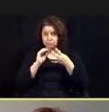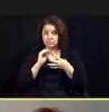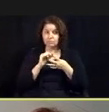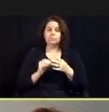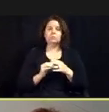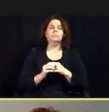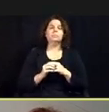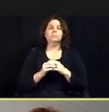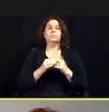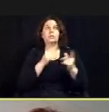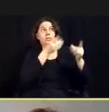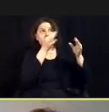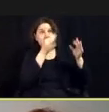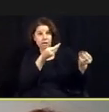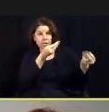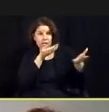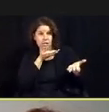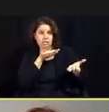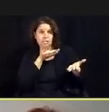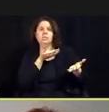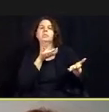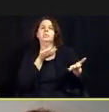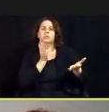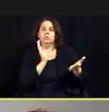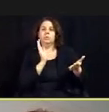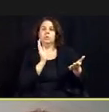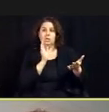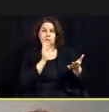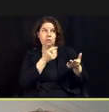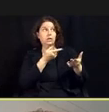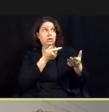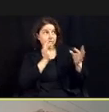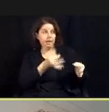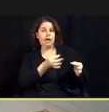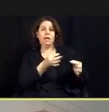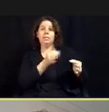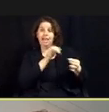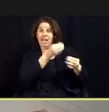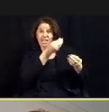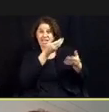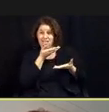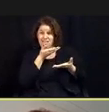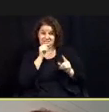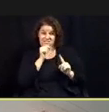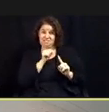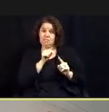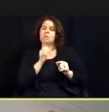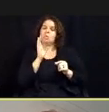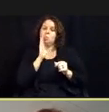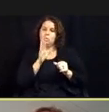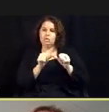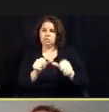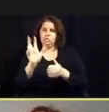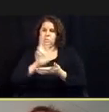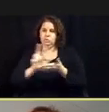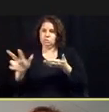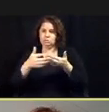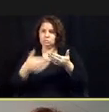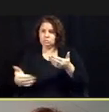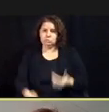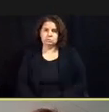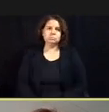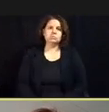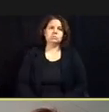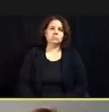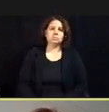sharing here the numbers for that week that they'll be looking at, because we're actually out of that week, because it's looking a week back.